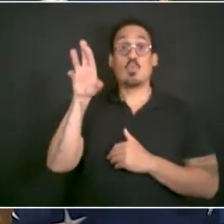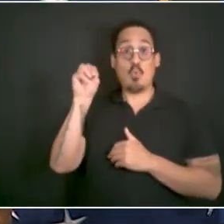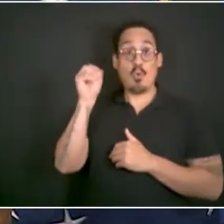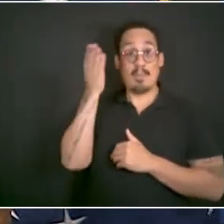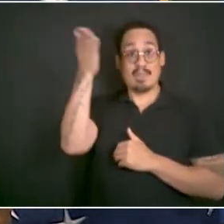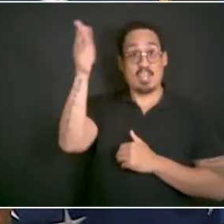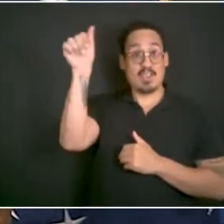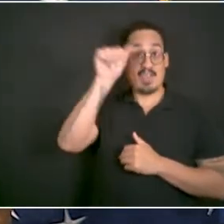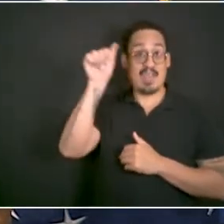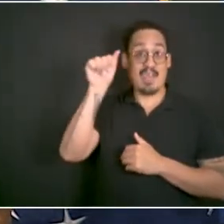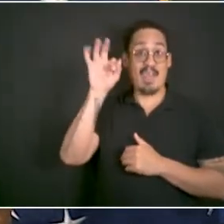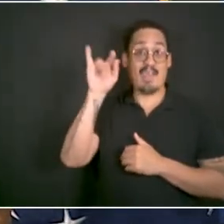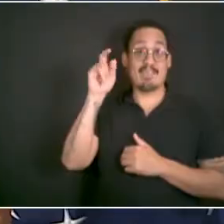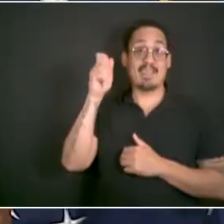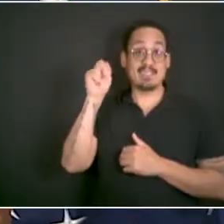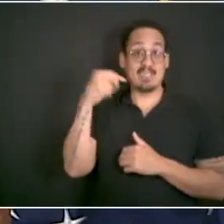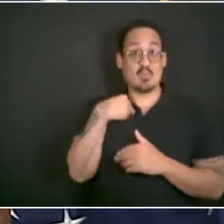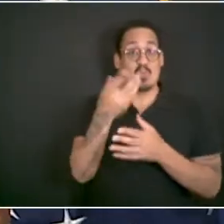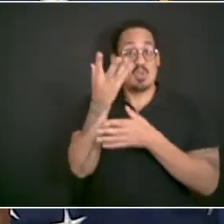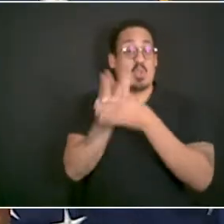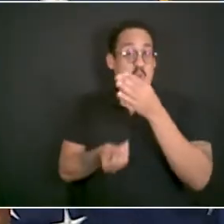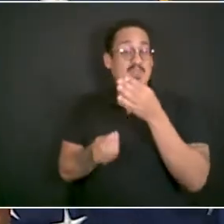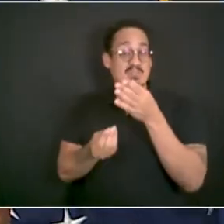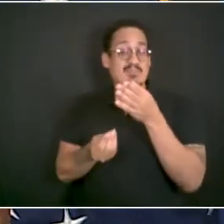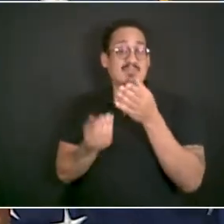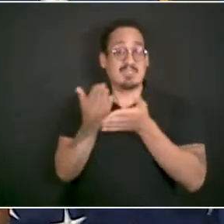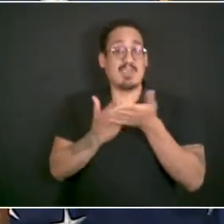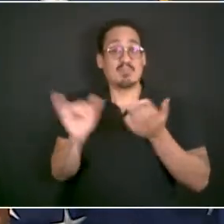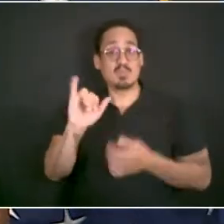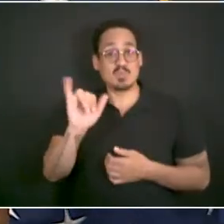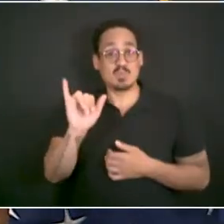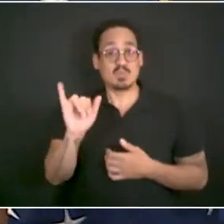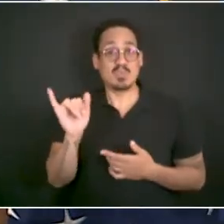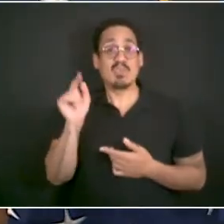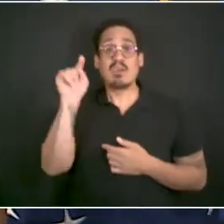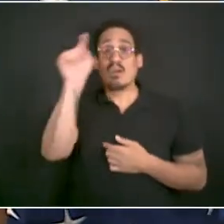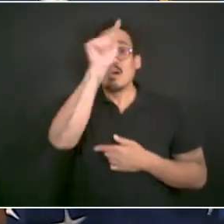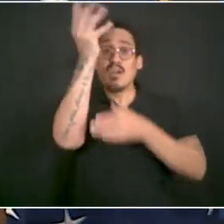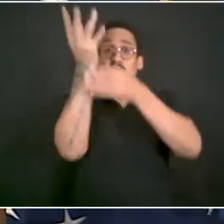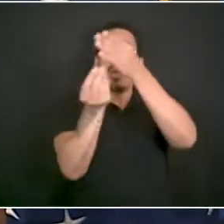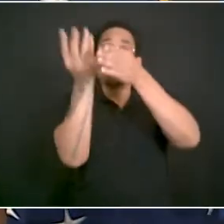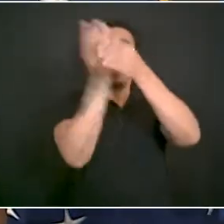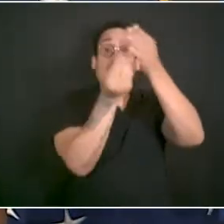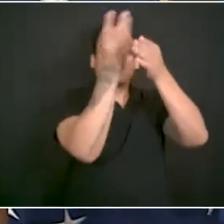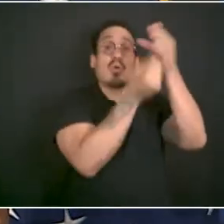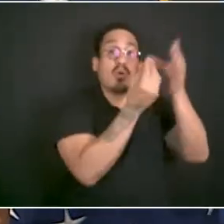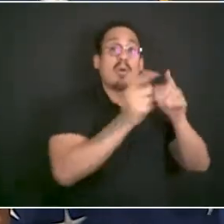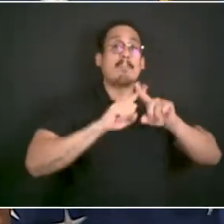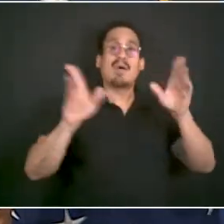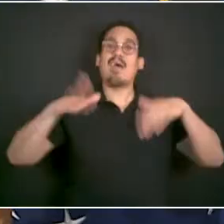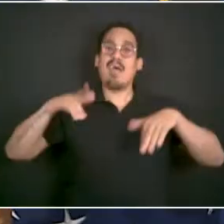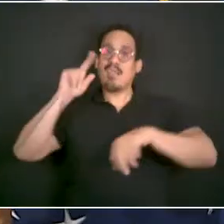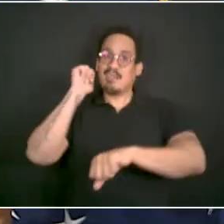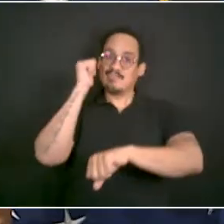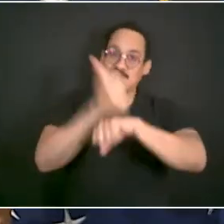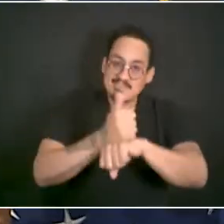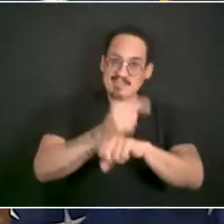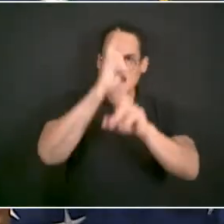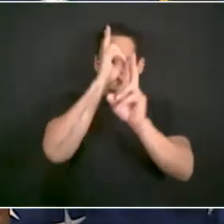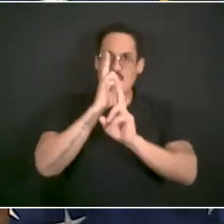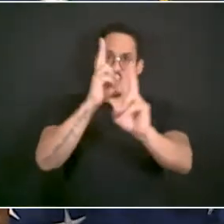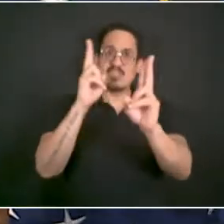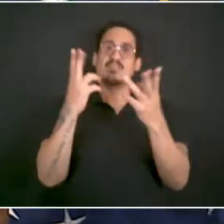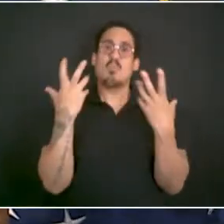put out honoring them. It's time to do this by our GWAT brothers and sisters, and to call the numbers out for this conflict. Of